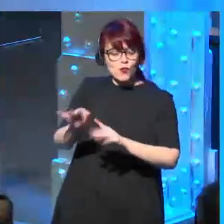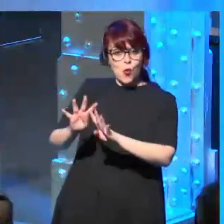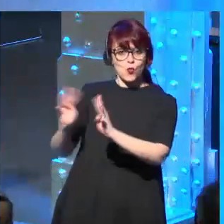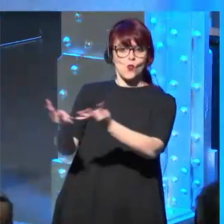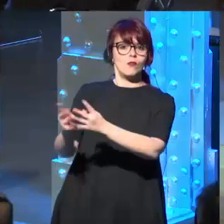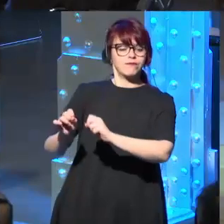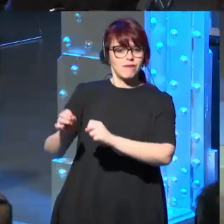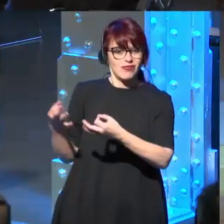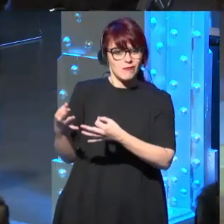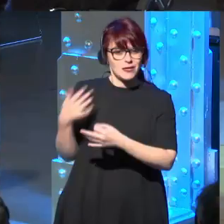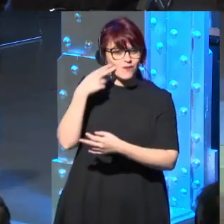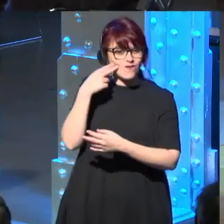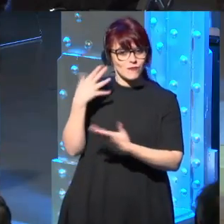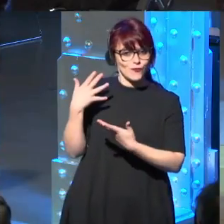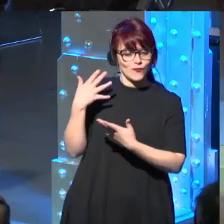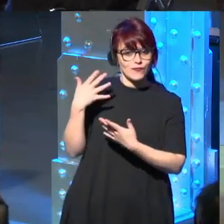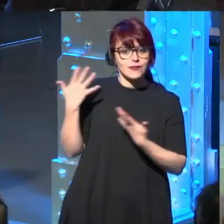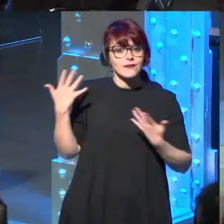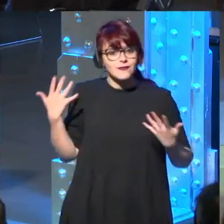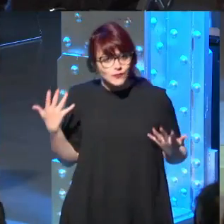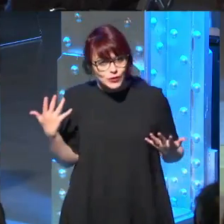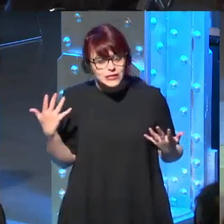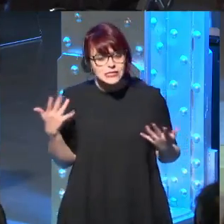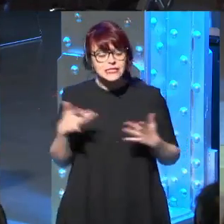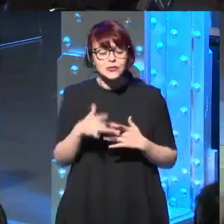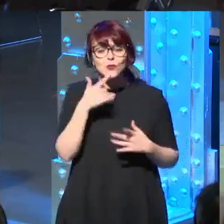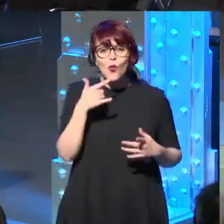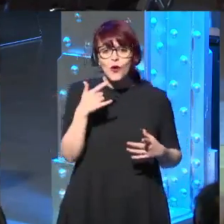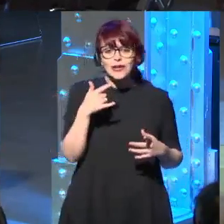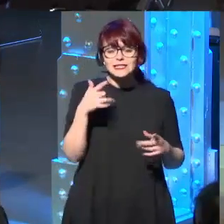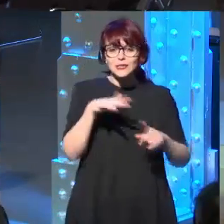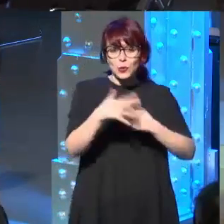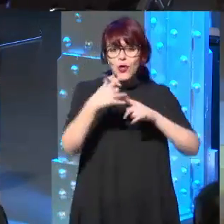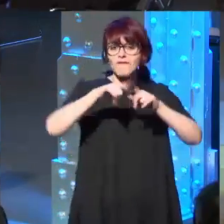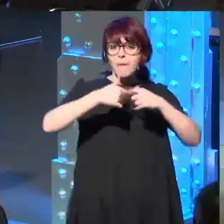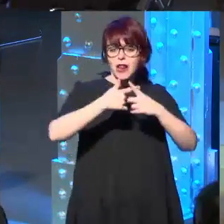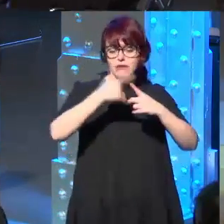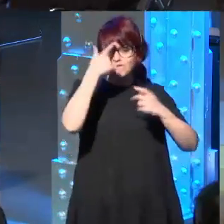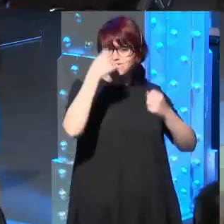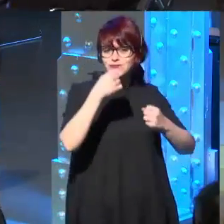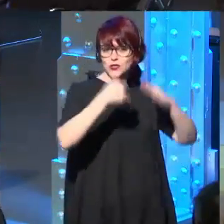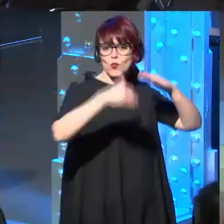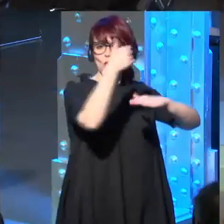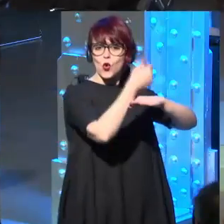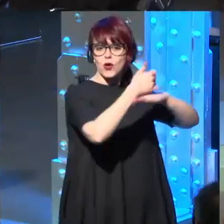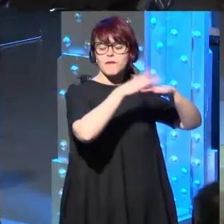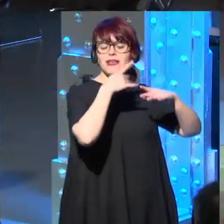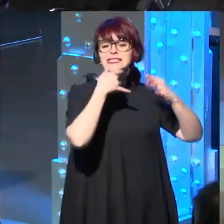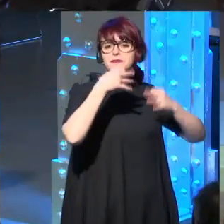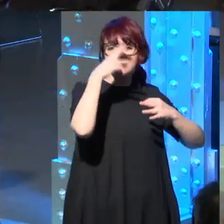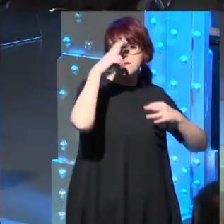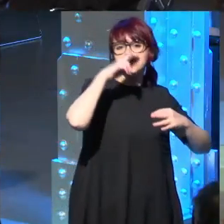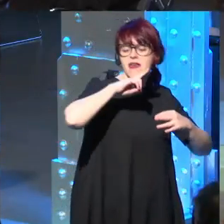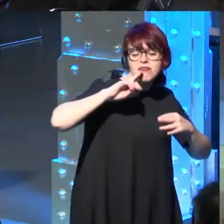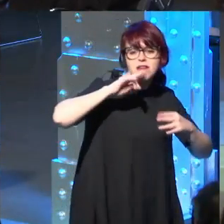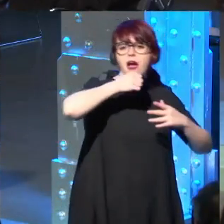or grandmothers, grandfathers, the superiors, don't get close to that. While, as in all stories,